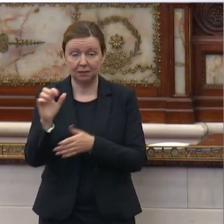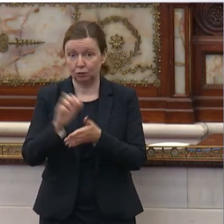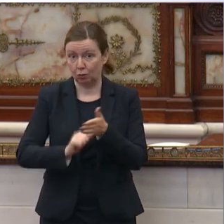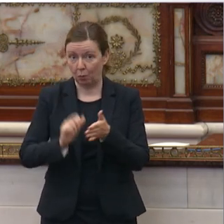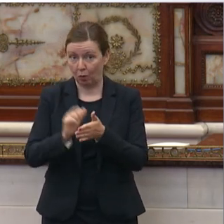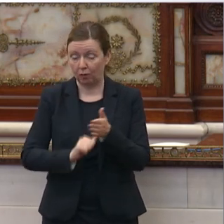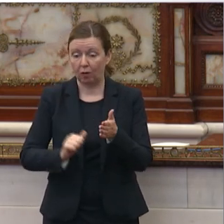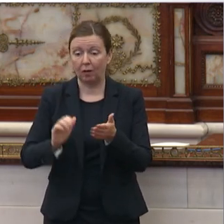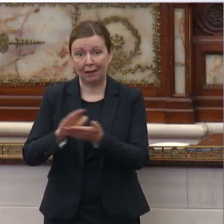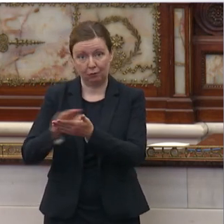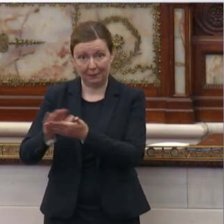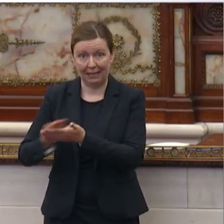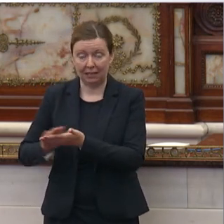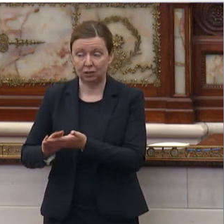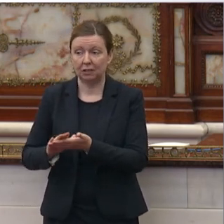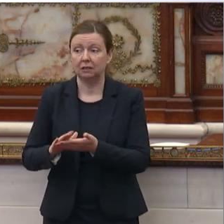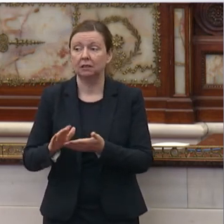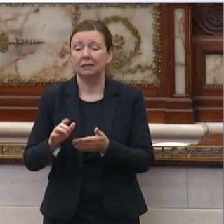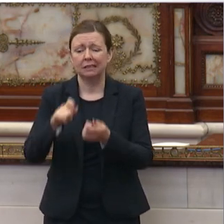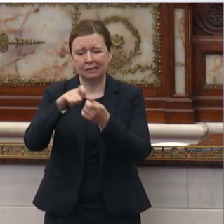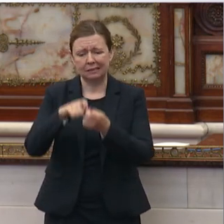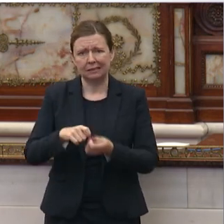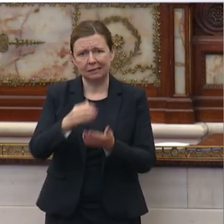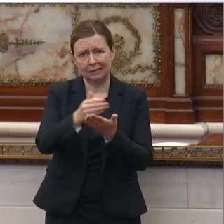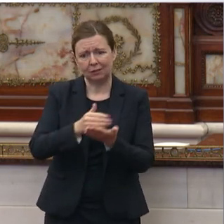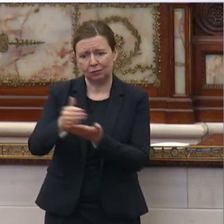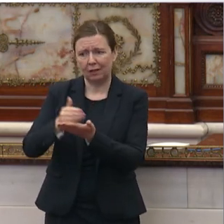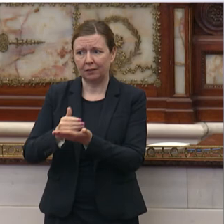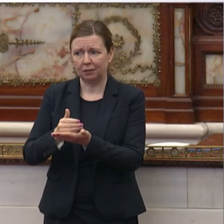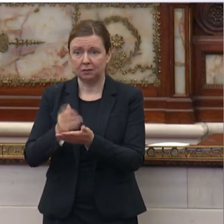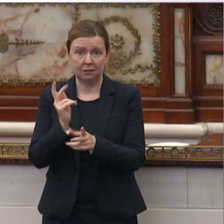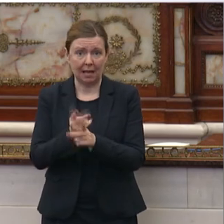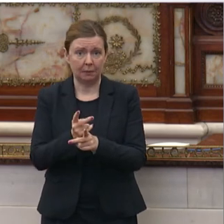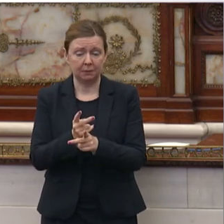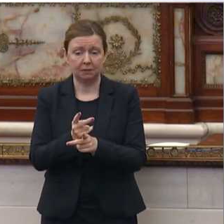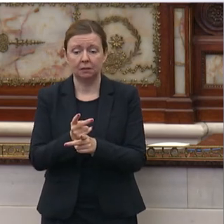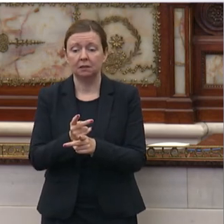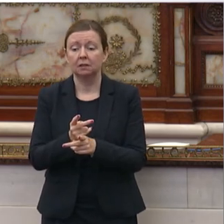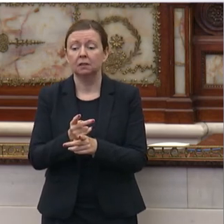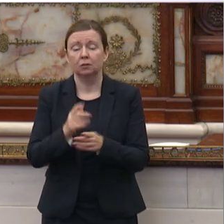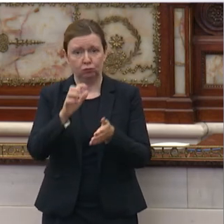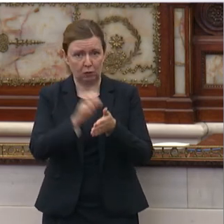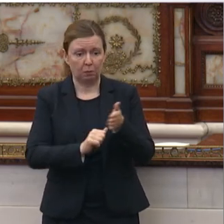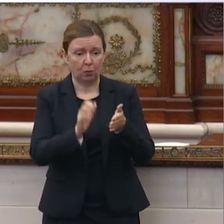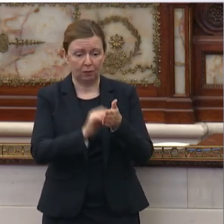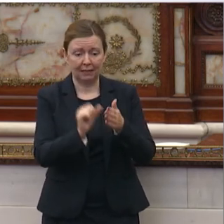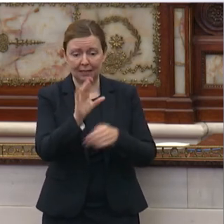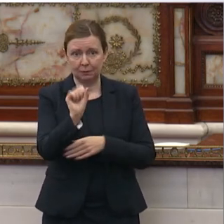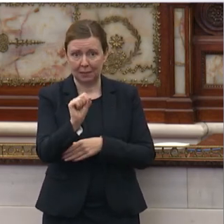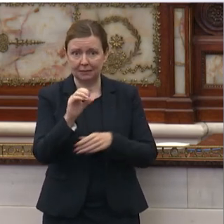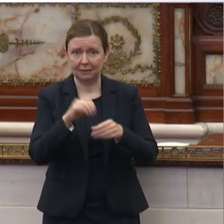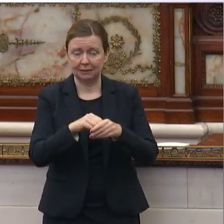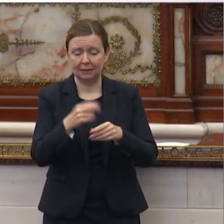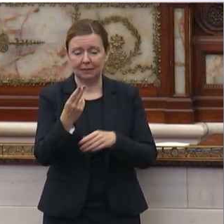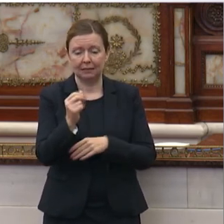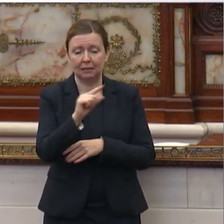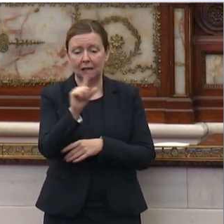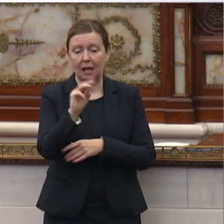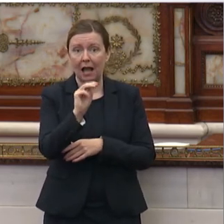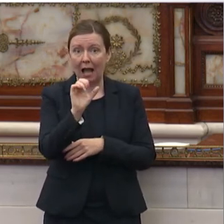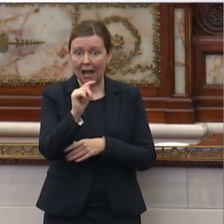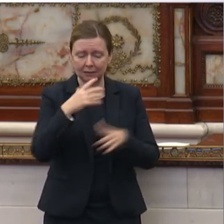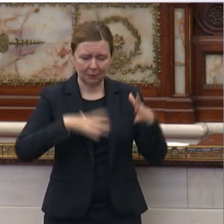and remediation. Detailed records were kept. They were removing asbestos in hazmat suits,